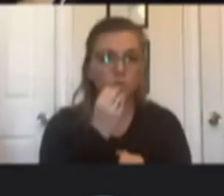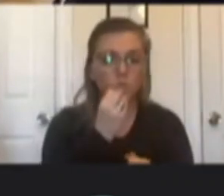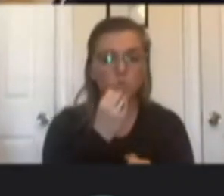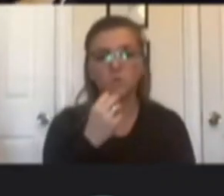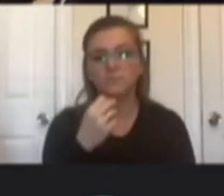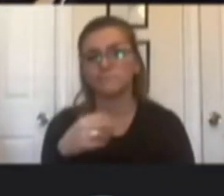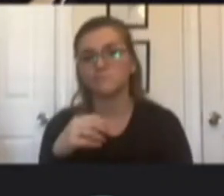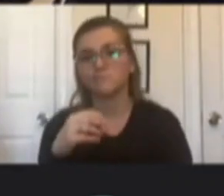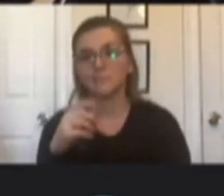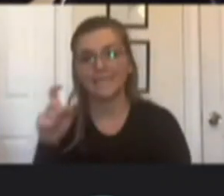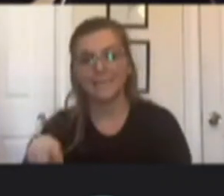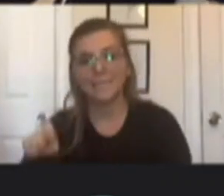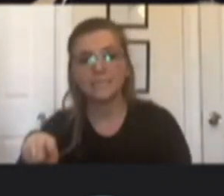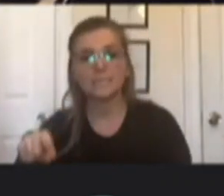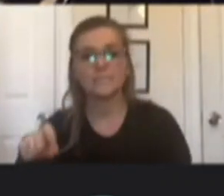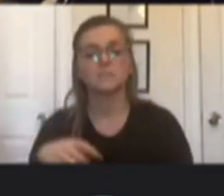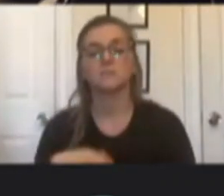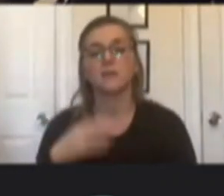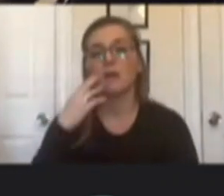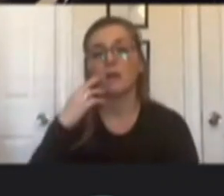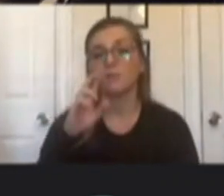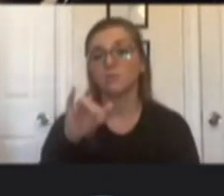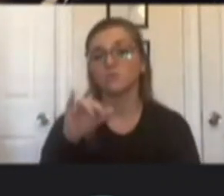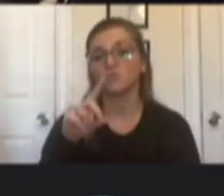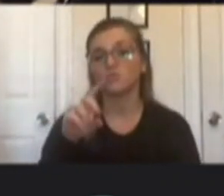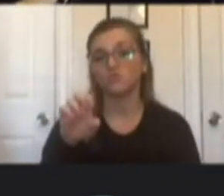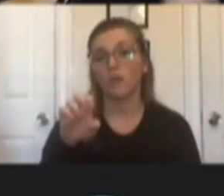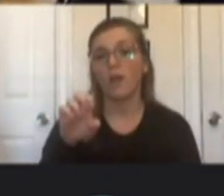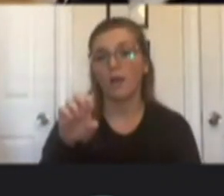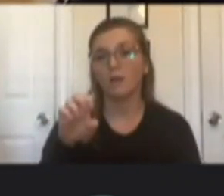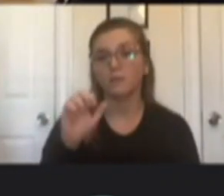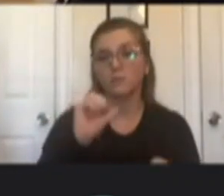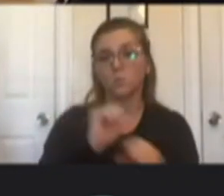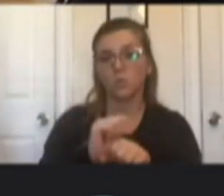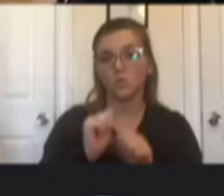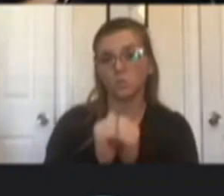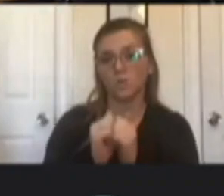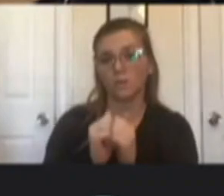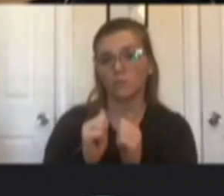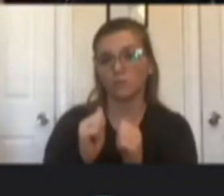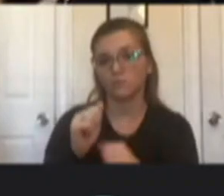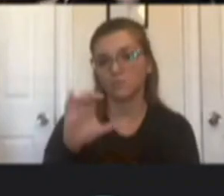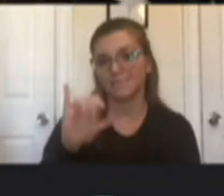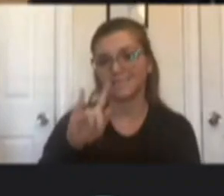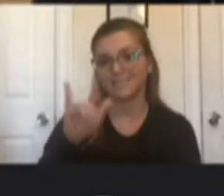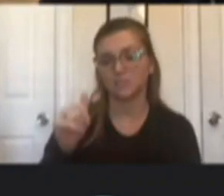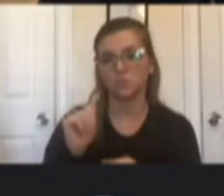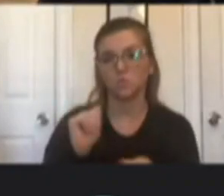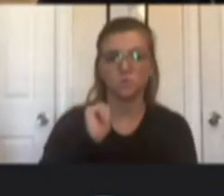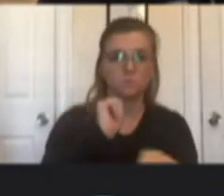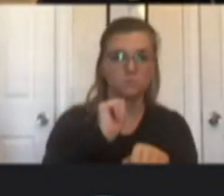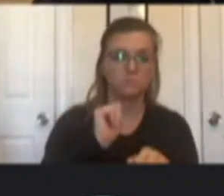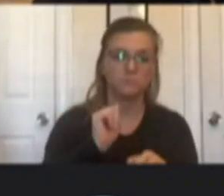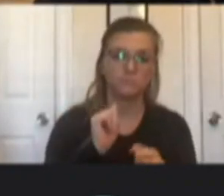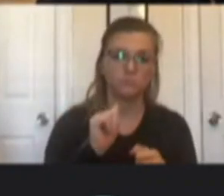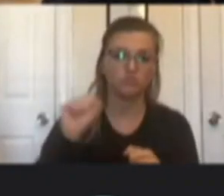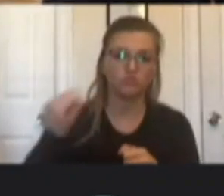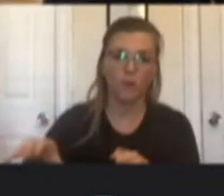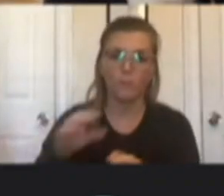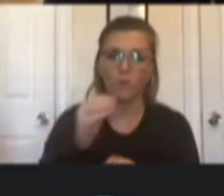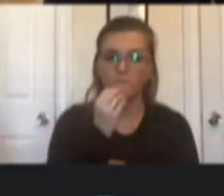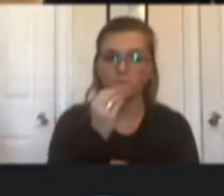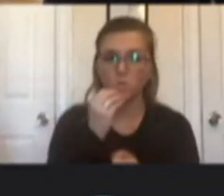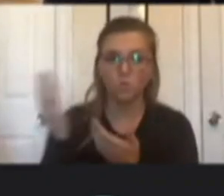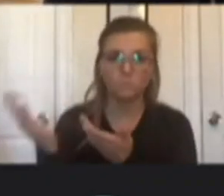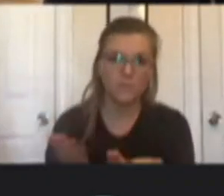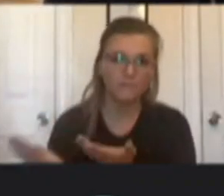that the RIDE is working with the city on doing some food delivery types